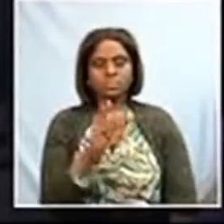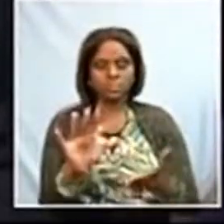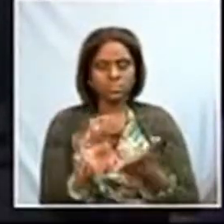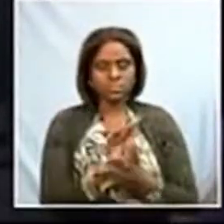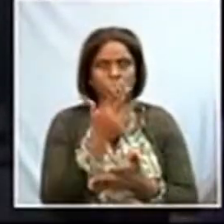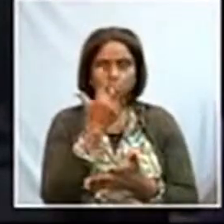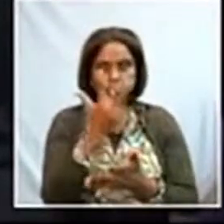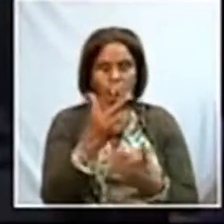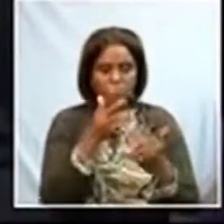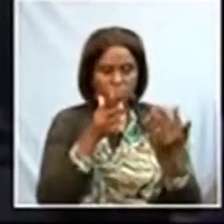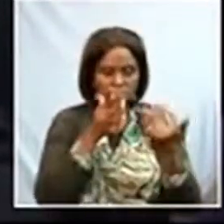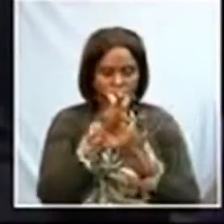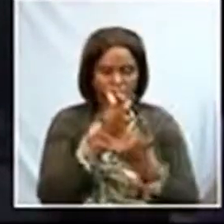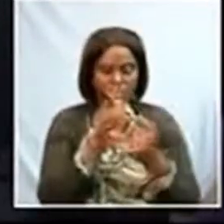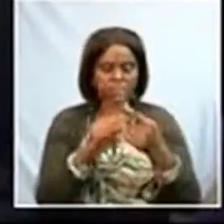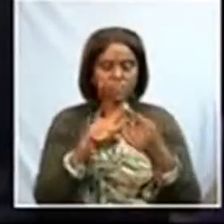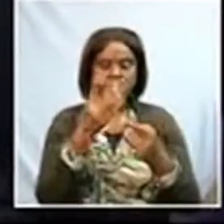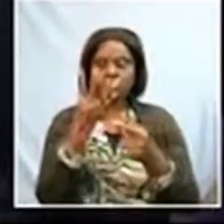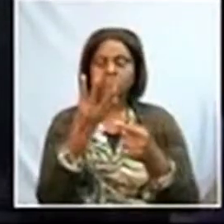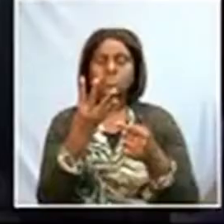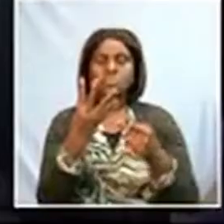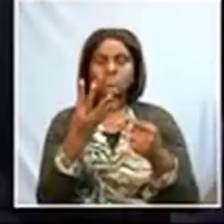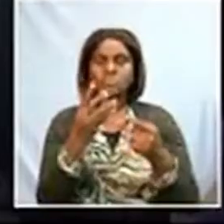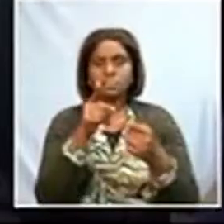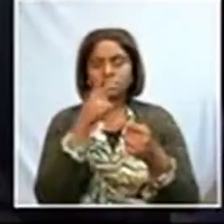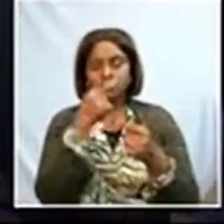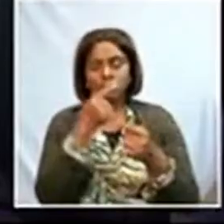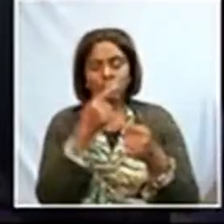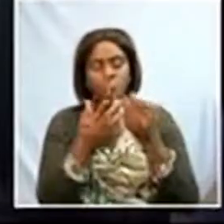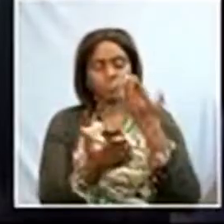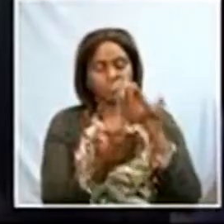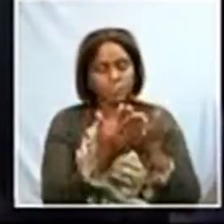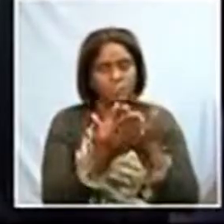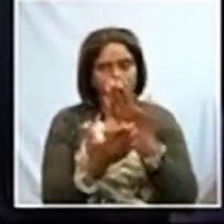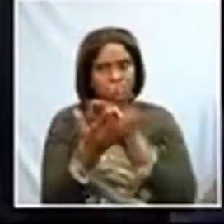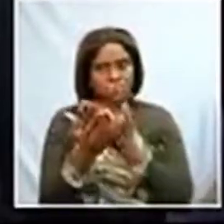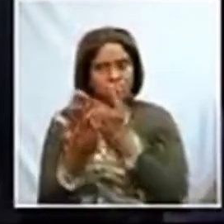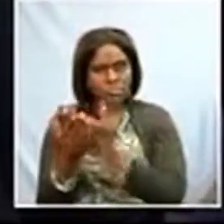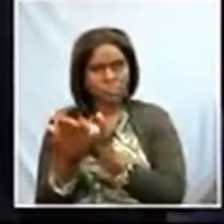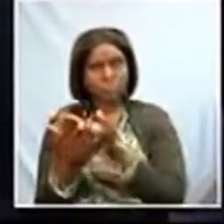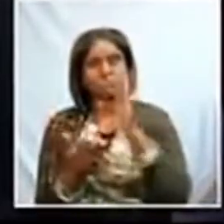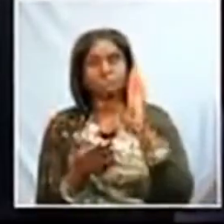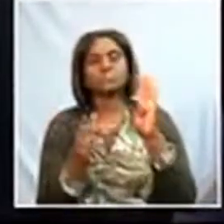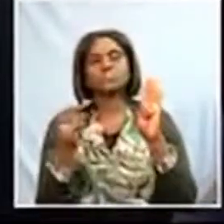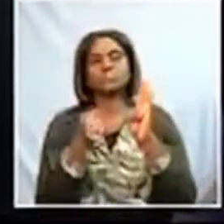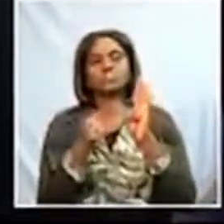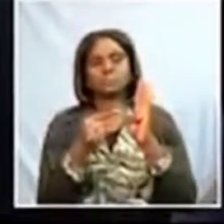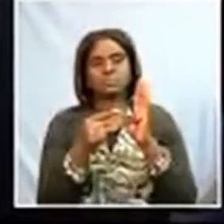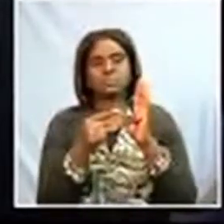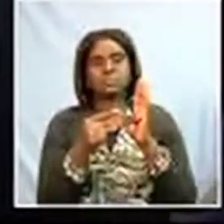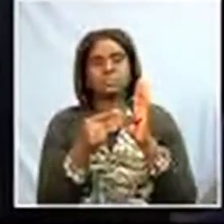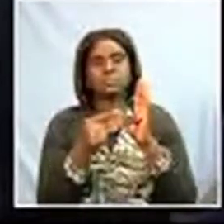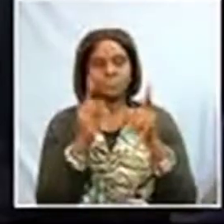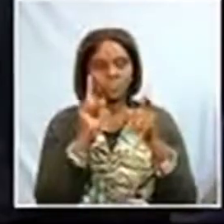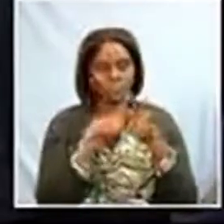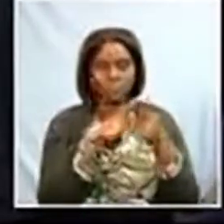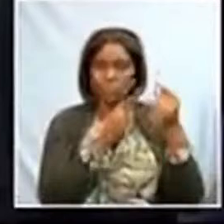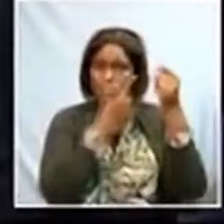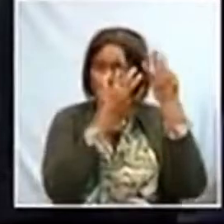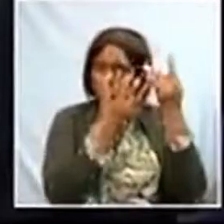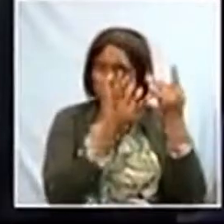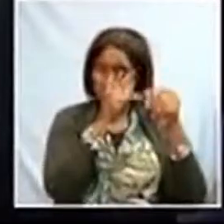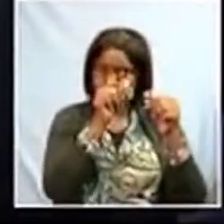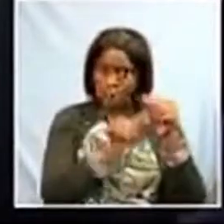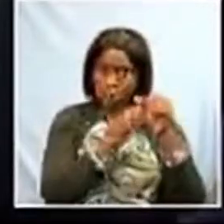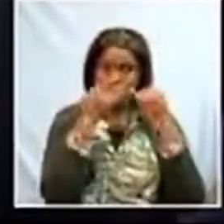going through to page 4, you are saying see attached Appendix B. So one expects that